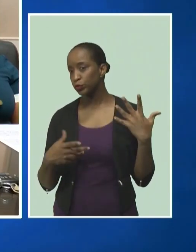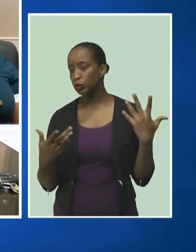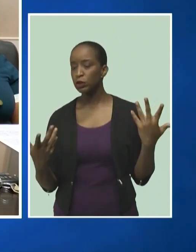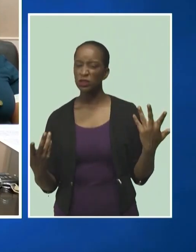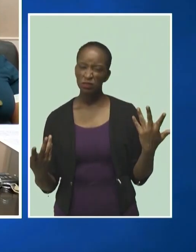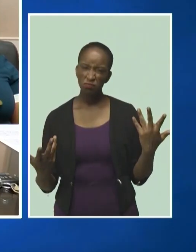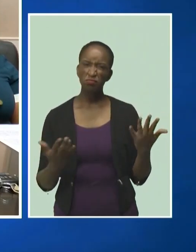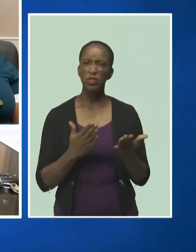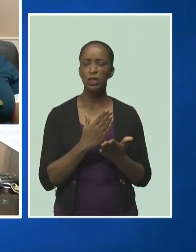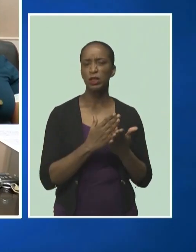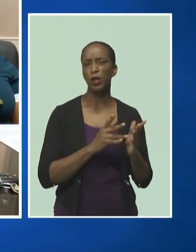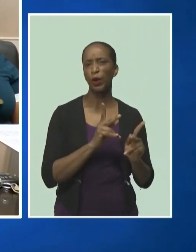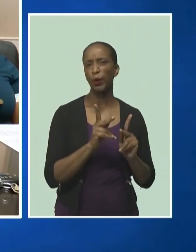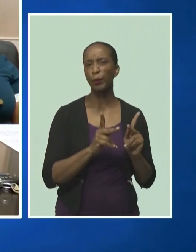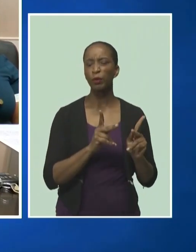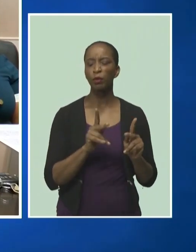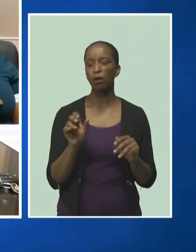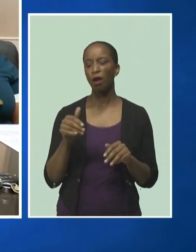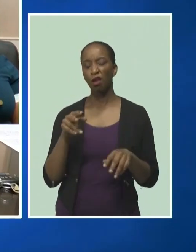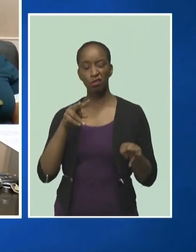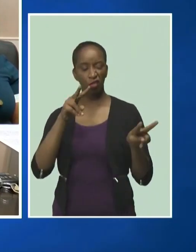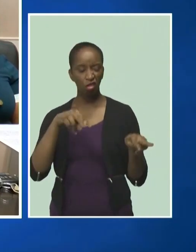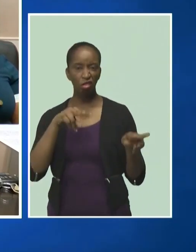marginalization, the issues of